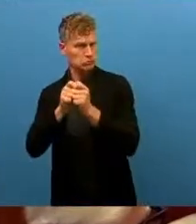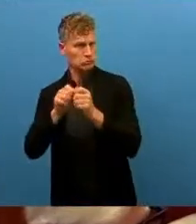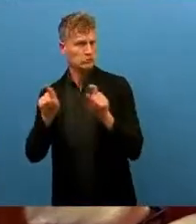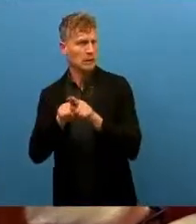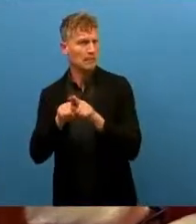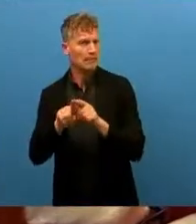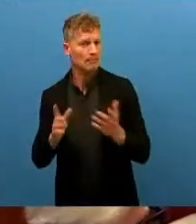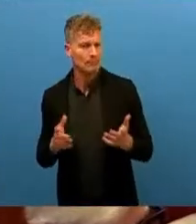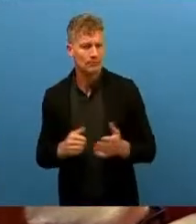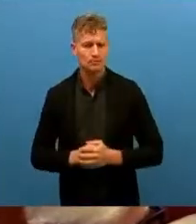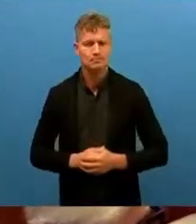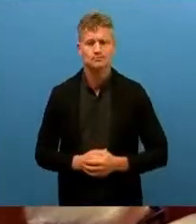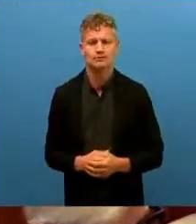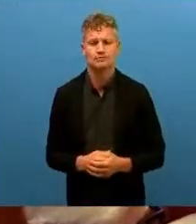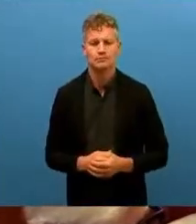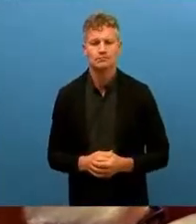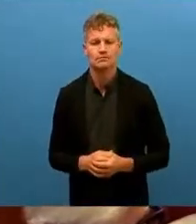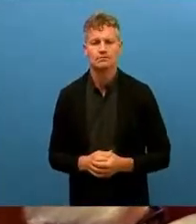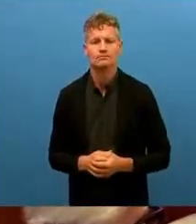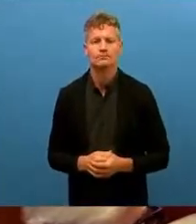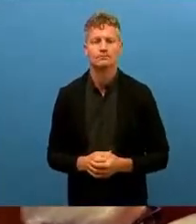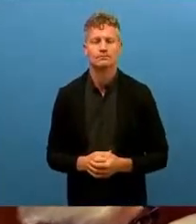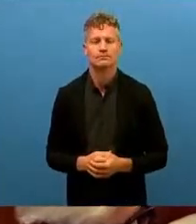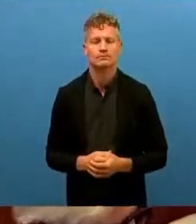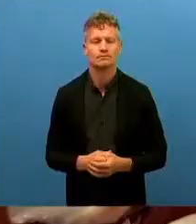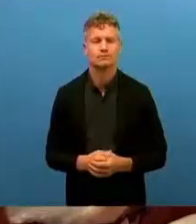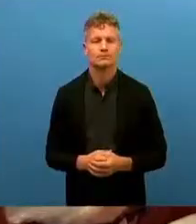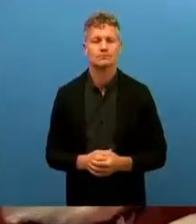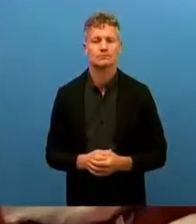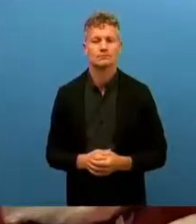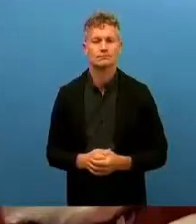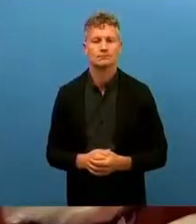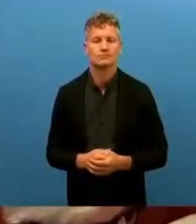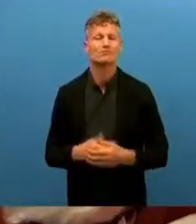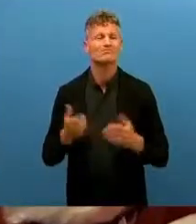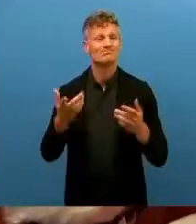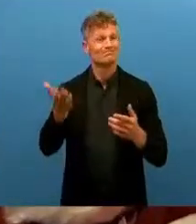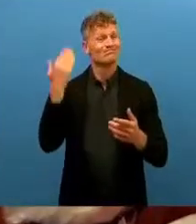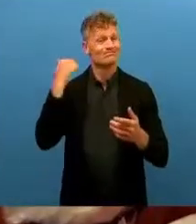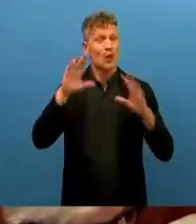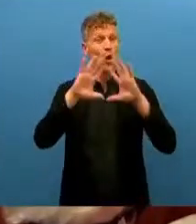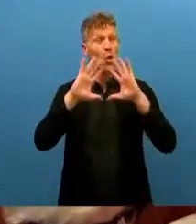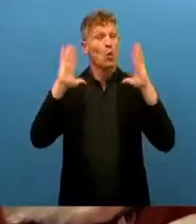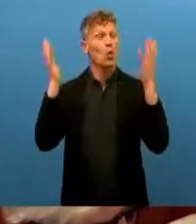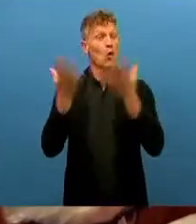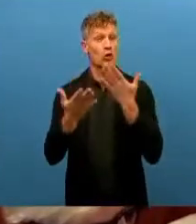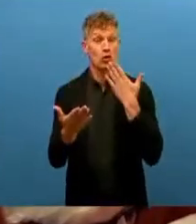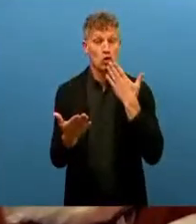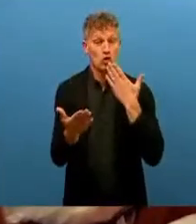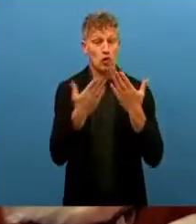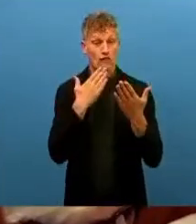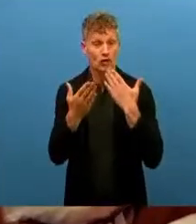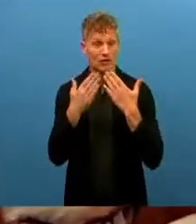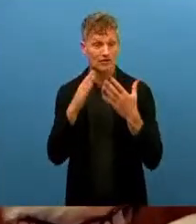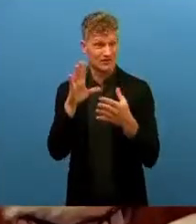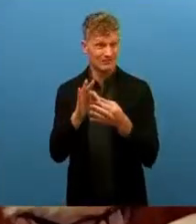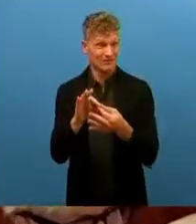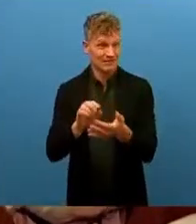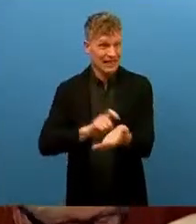Peoples 2014 demonstrate that with political will, structural innovation is